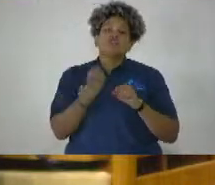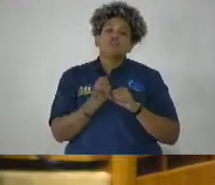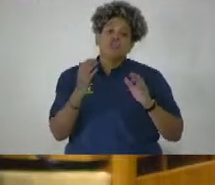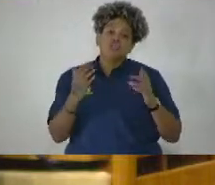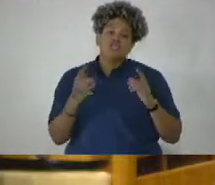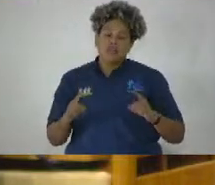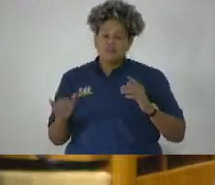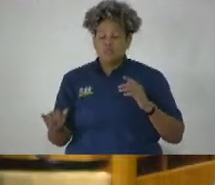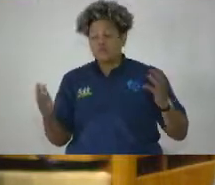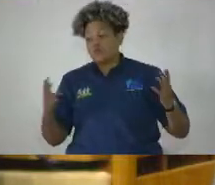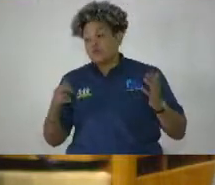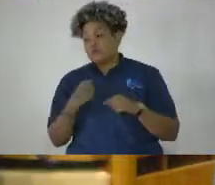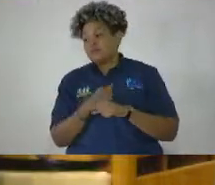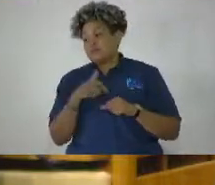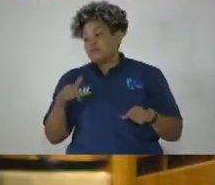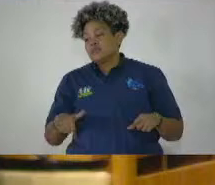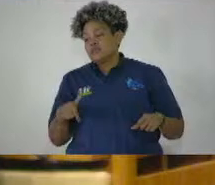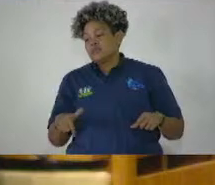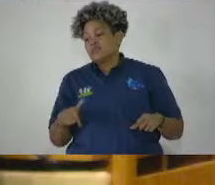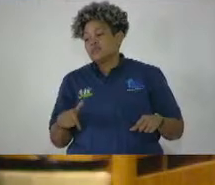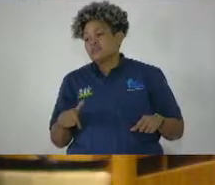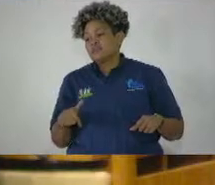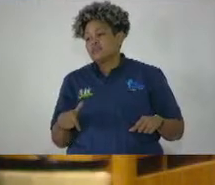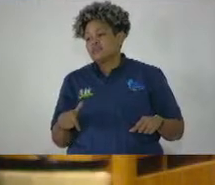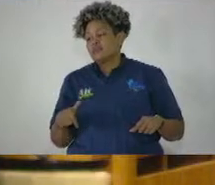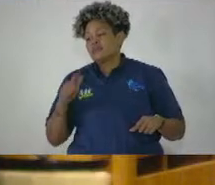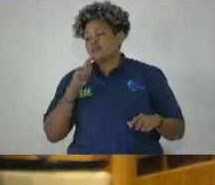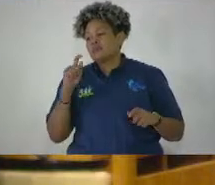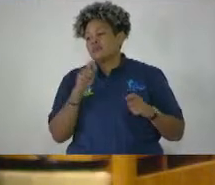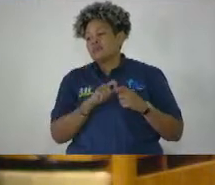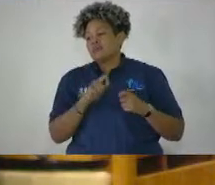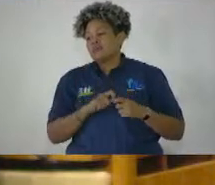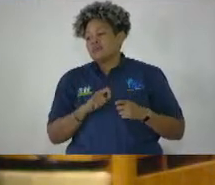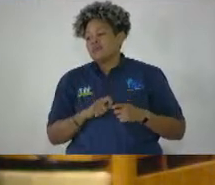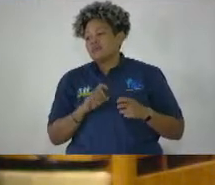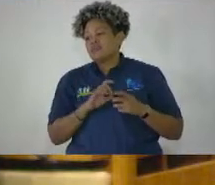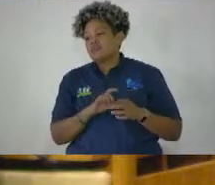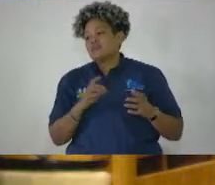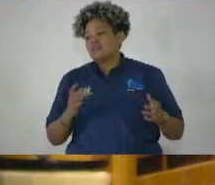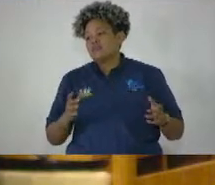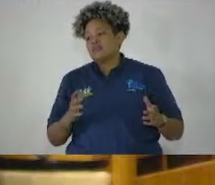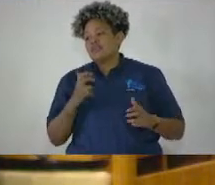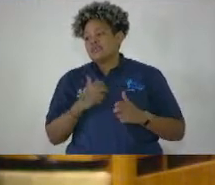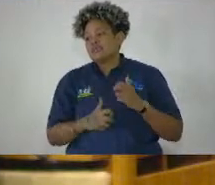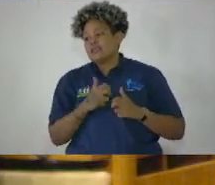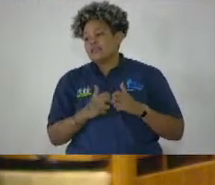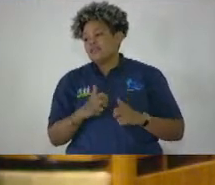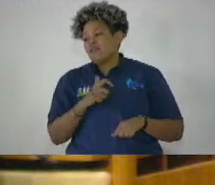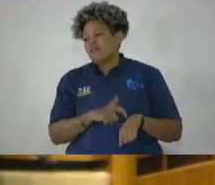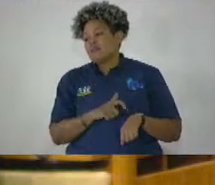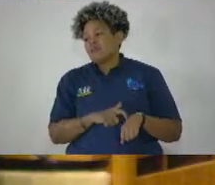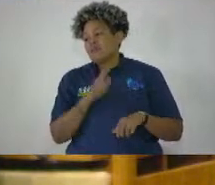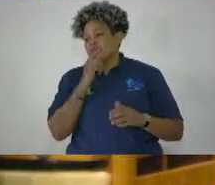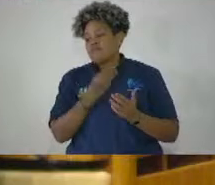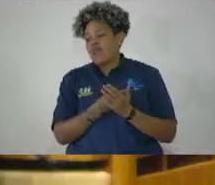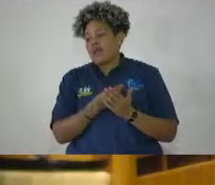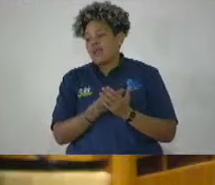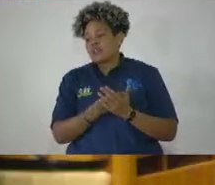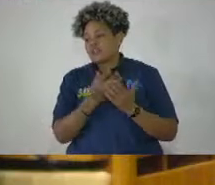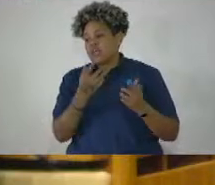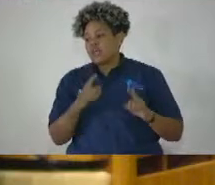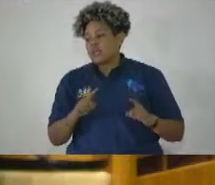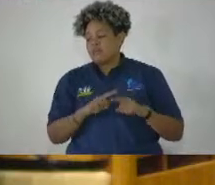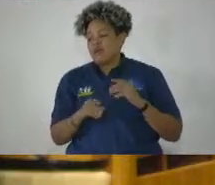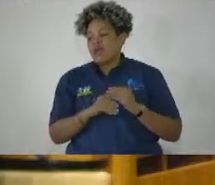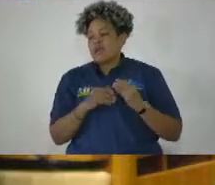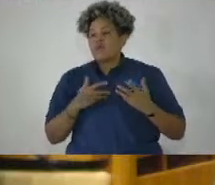And that's what makes this a particular difficult period fiscally. But I want